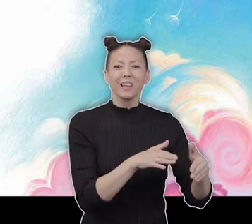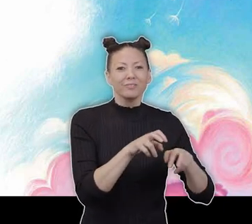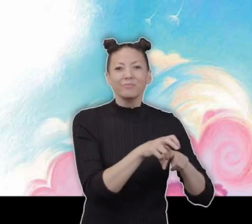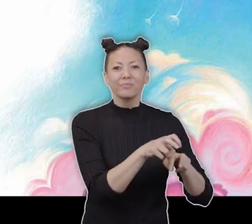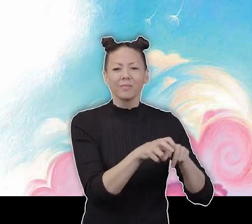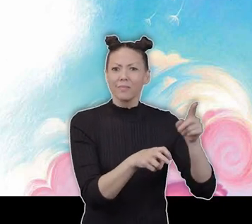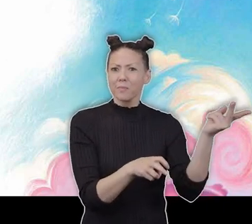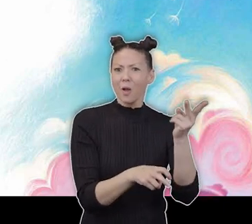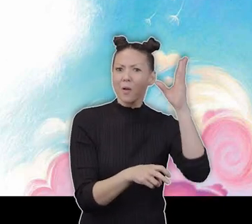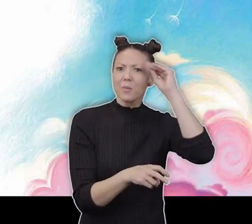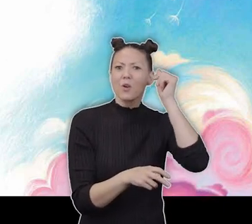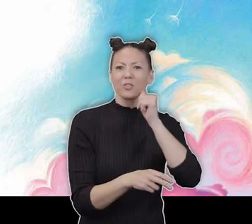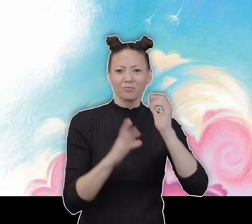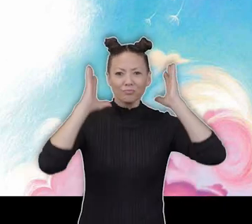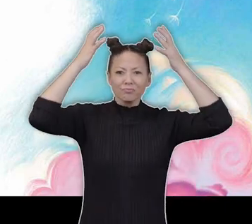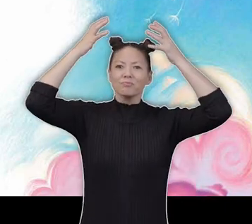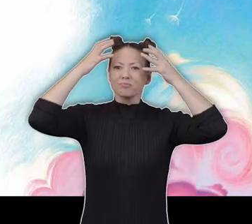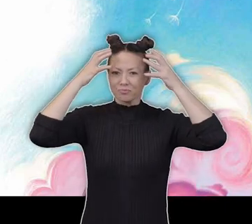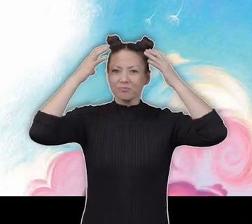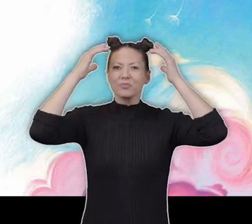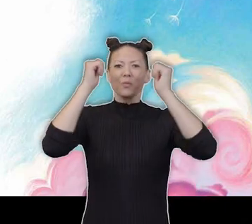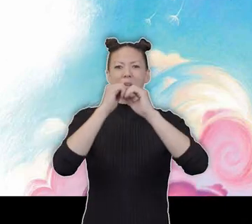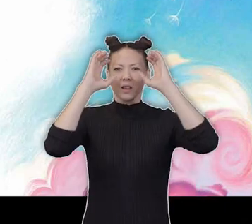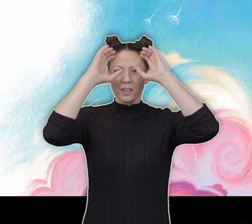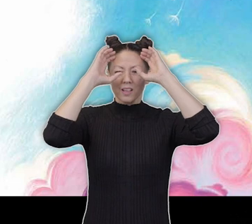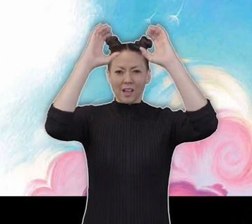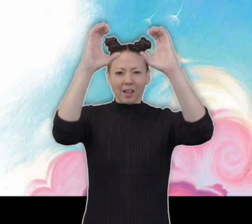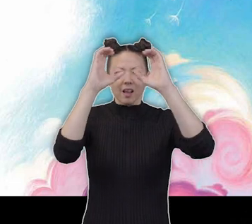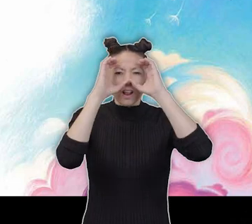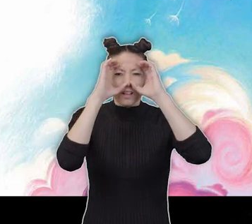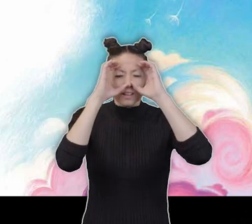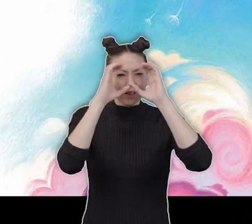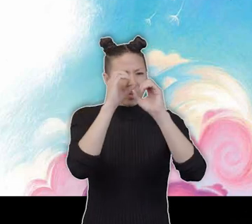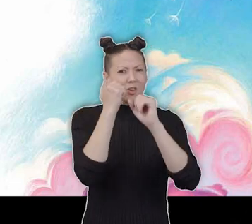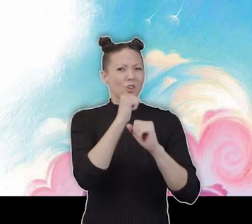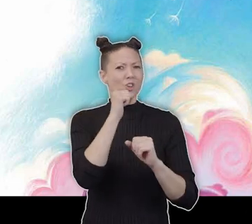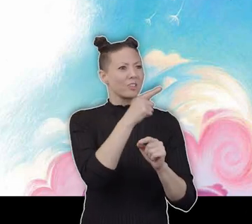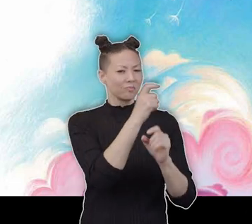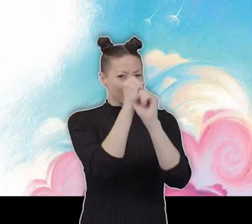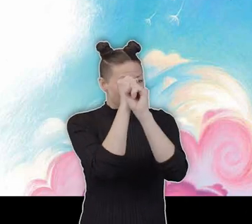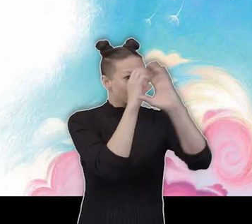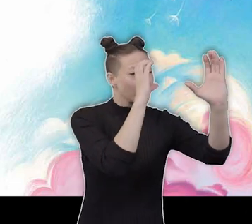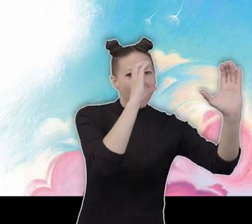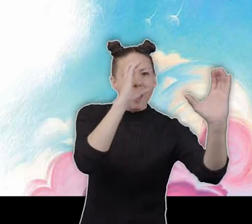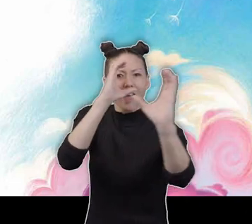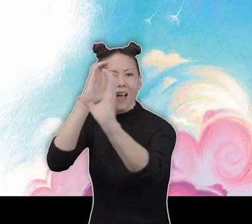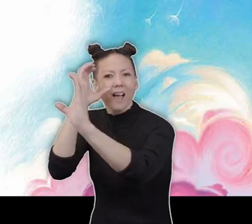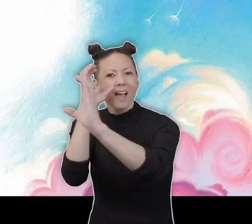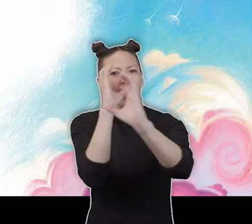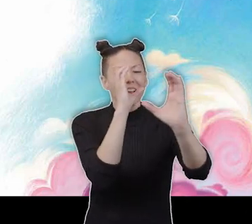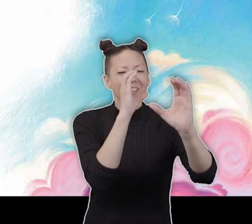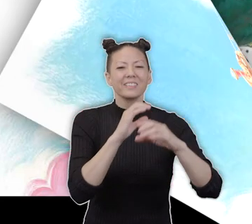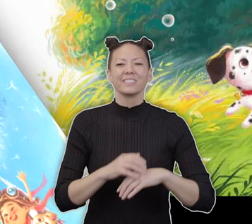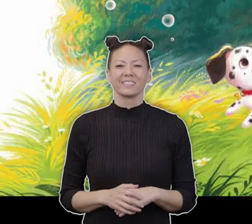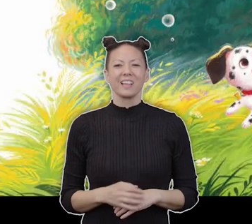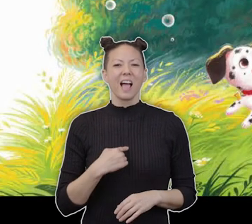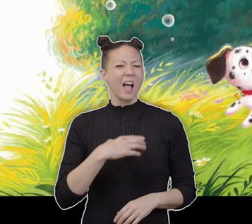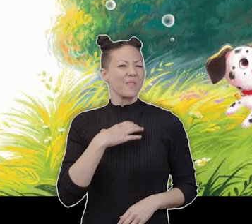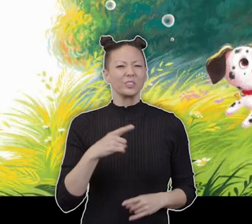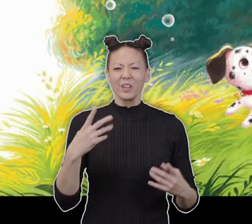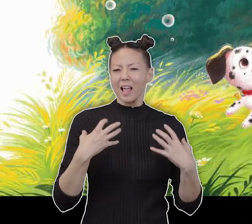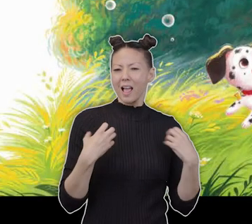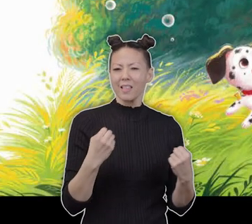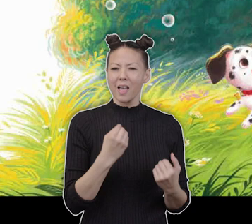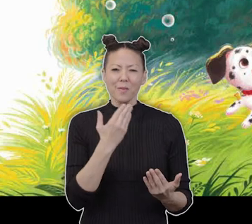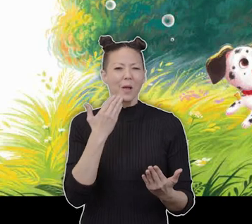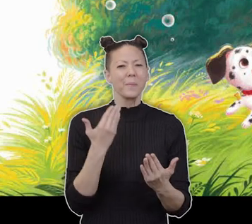dog. The boy and girl wear helmets and goggles. The girl looks through a telescope. I